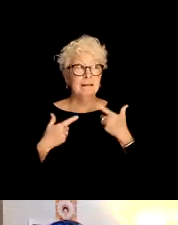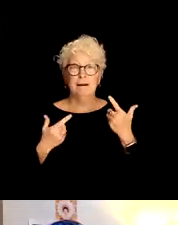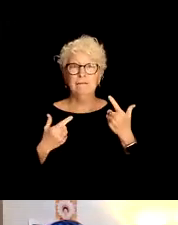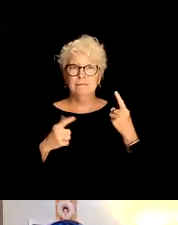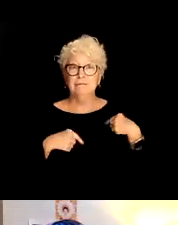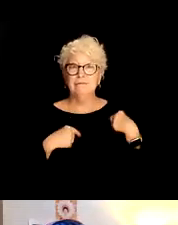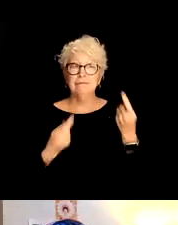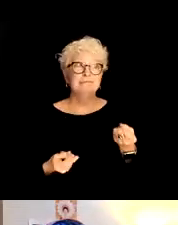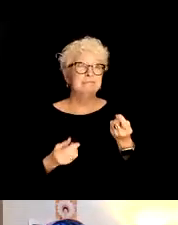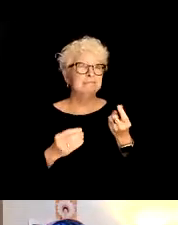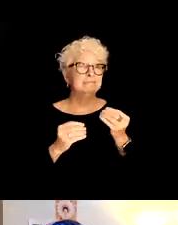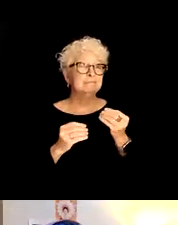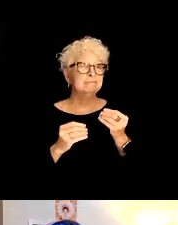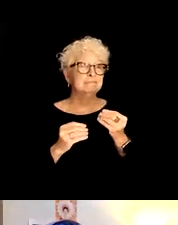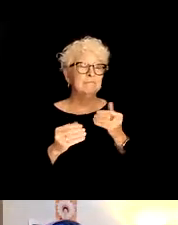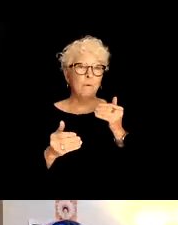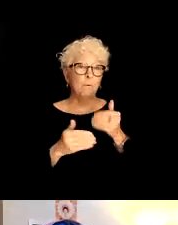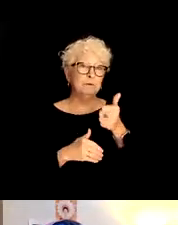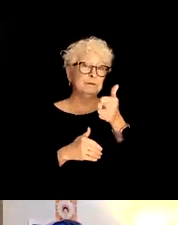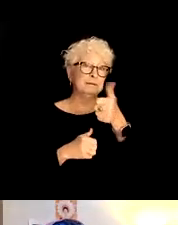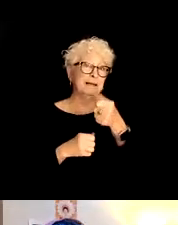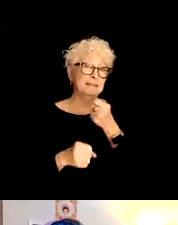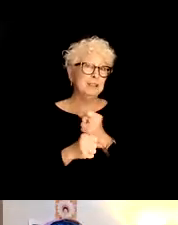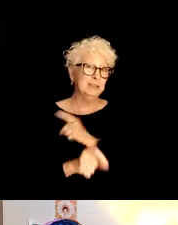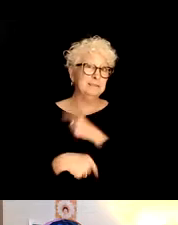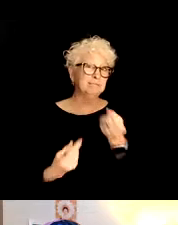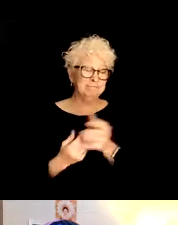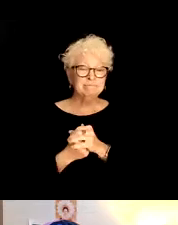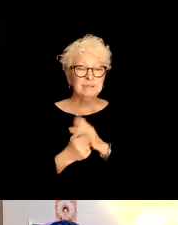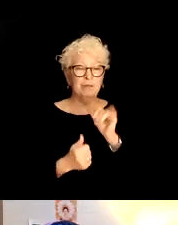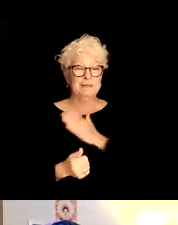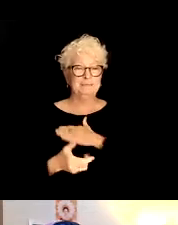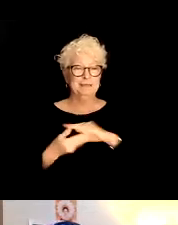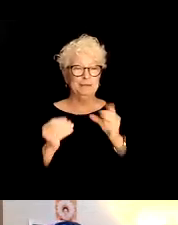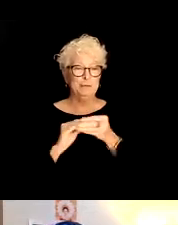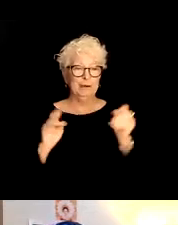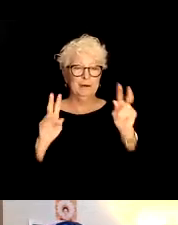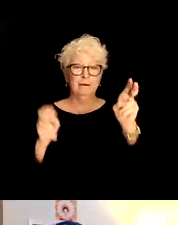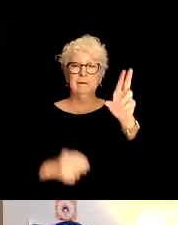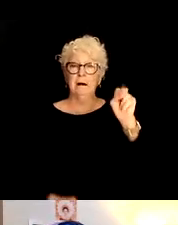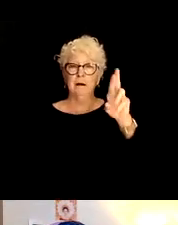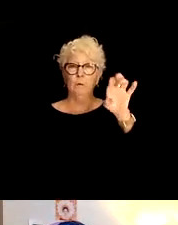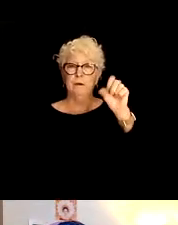decade. And so here is my story in the documentary Unrest.